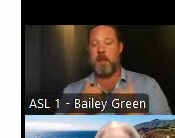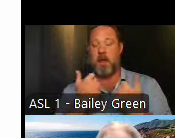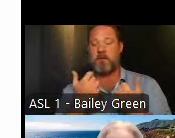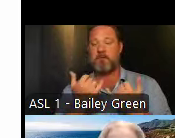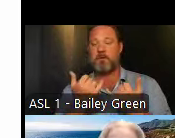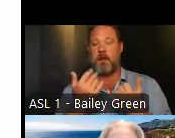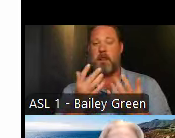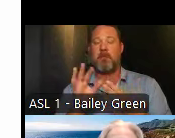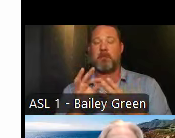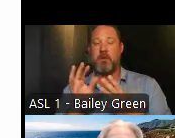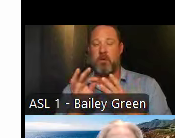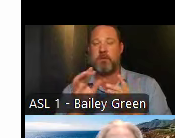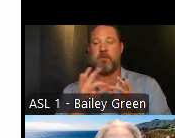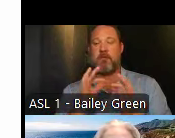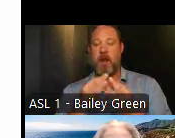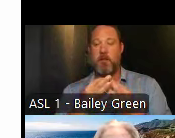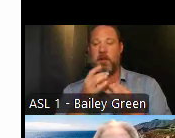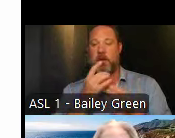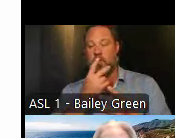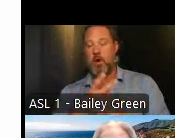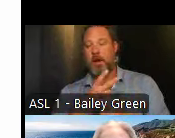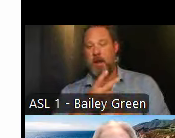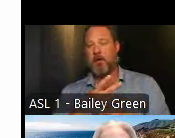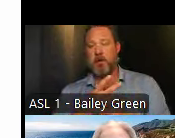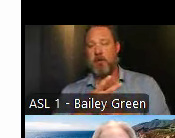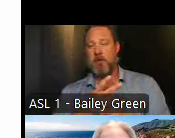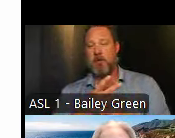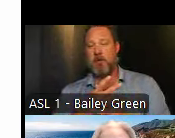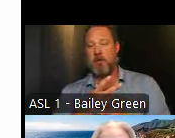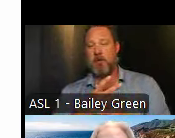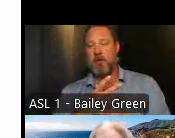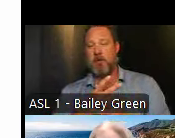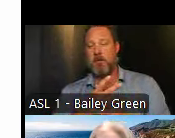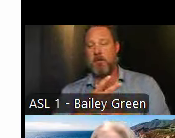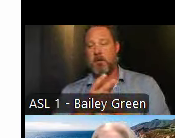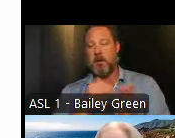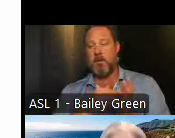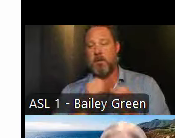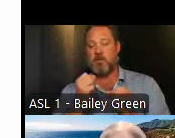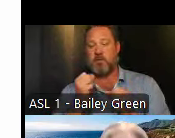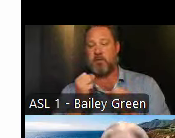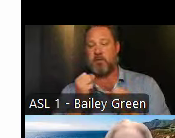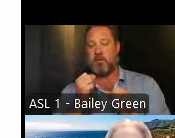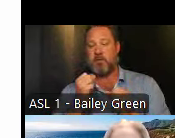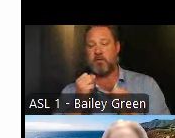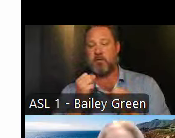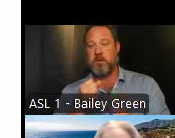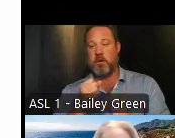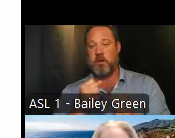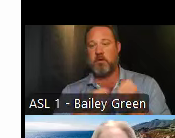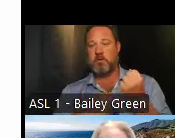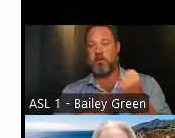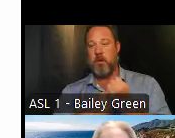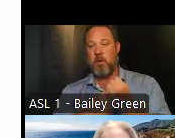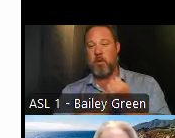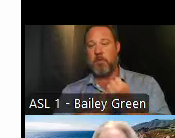lot of chosen family that are providing care. And so again, we are strongly at Alzheimer's Los Angeles, we're strongly supportive